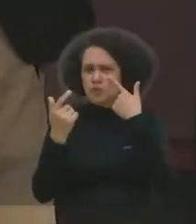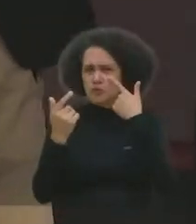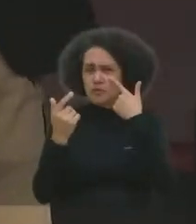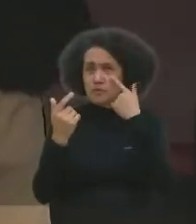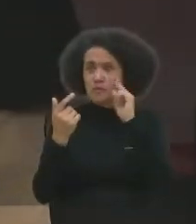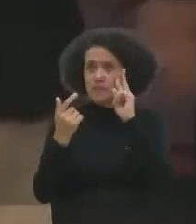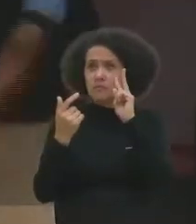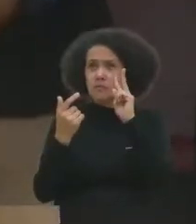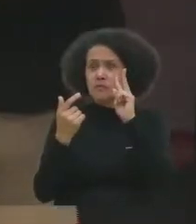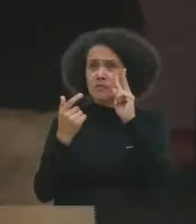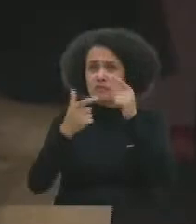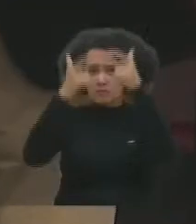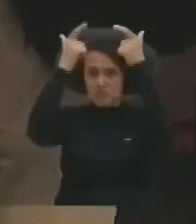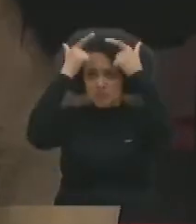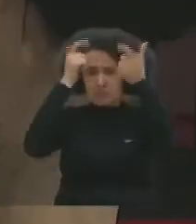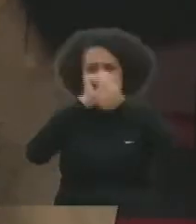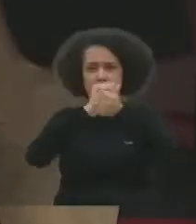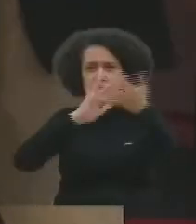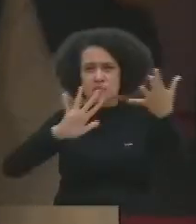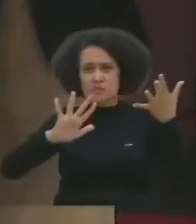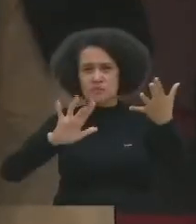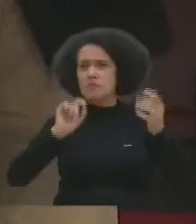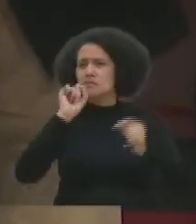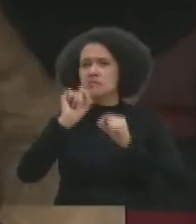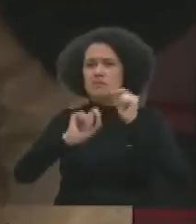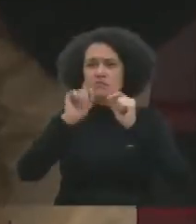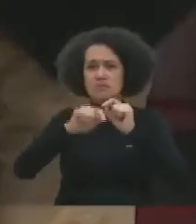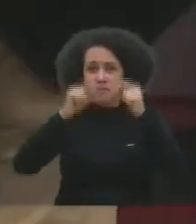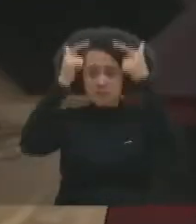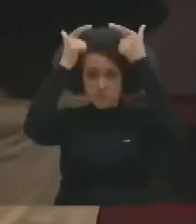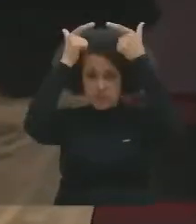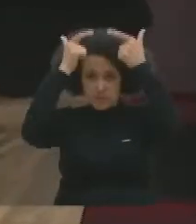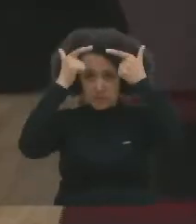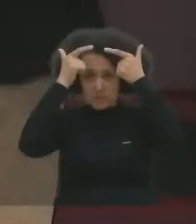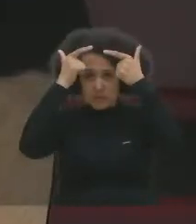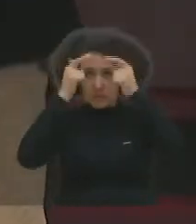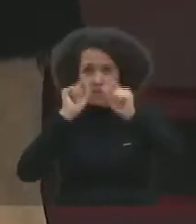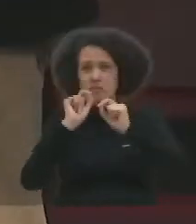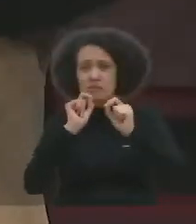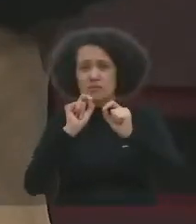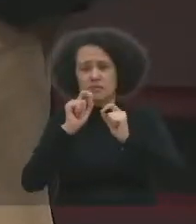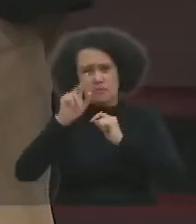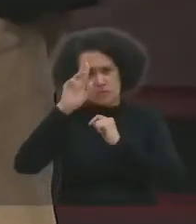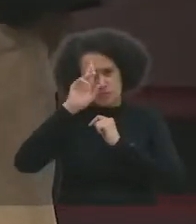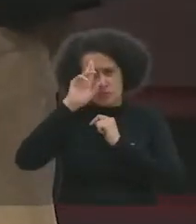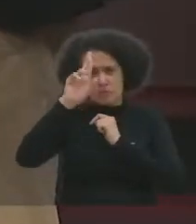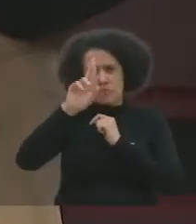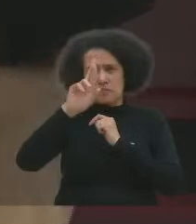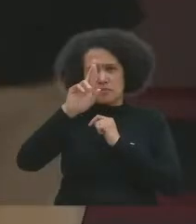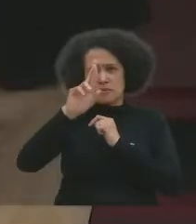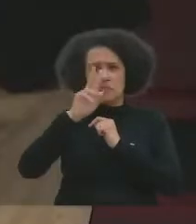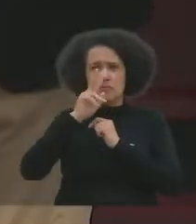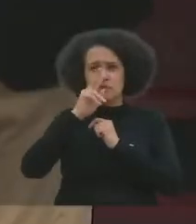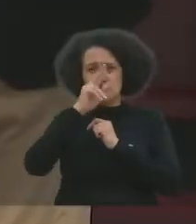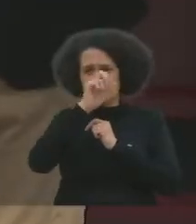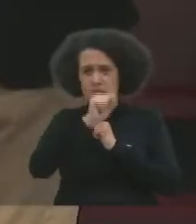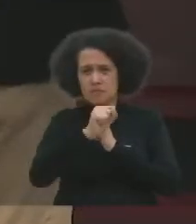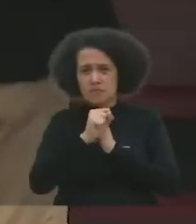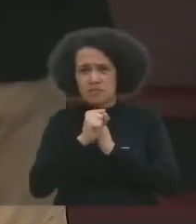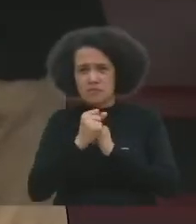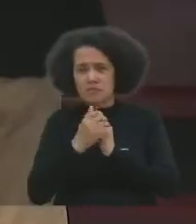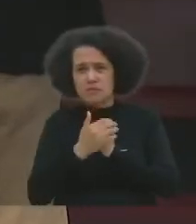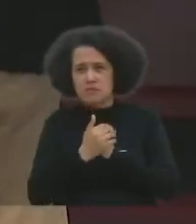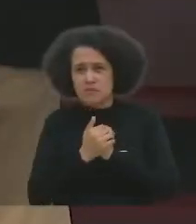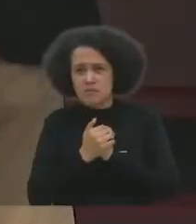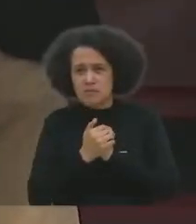Glória. Who is this King of Glory? Quem é este Rei da Glória? He is the Lord strong. É o Senhor forte. The Lord mighty in